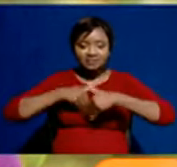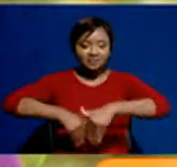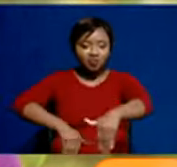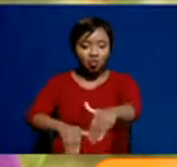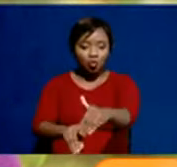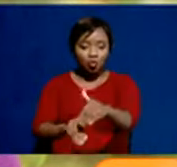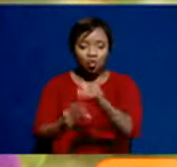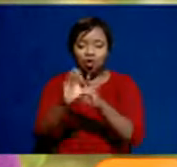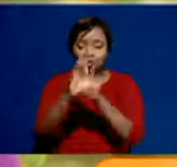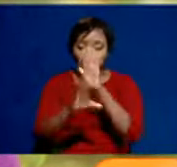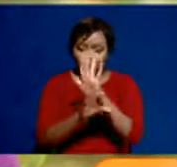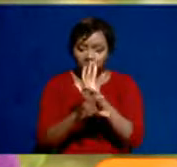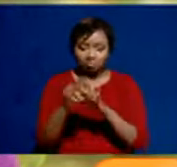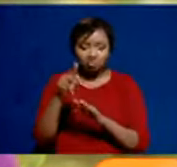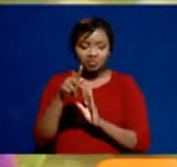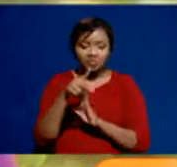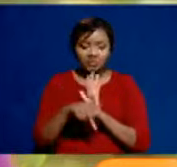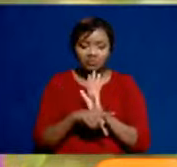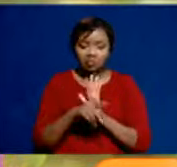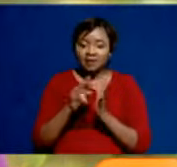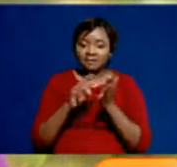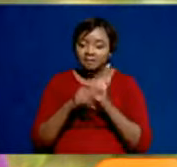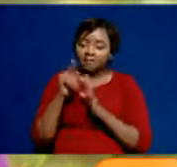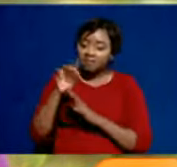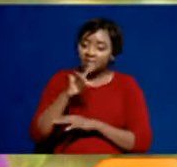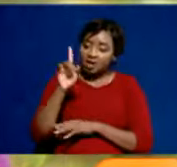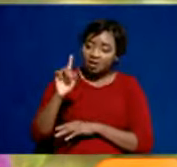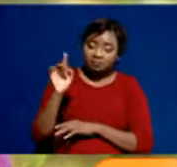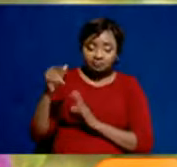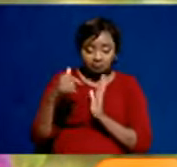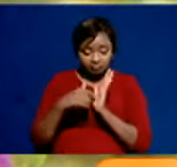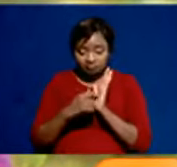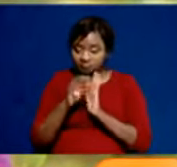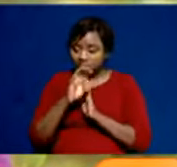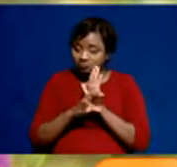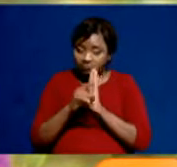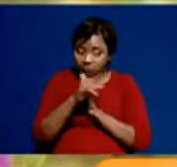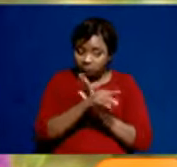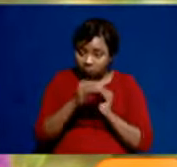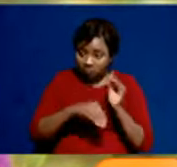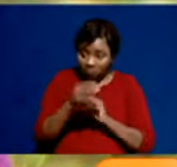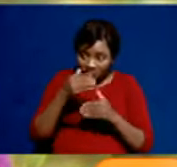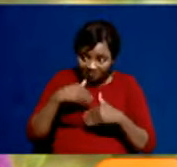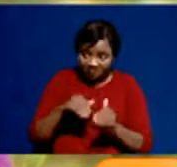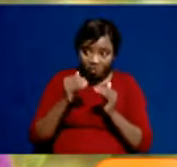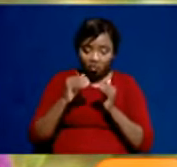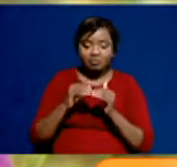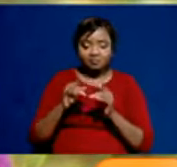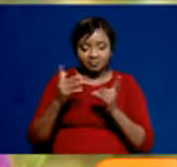principle. So what we are testing there is the rule of law principle. And that's what I tested